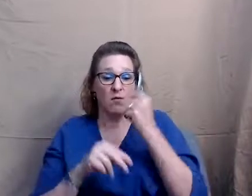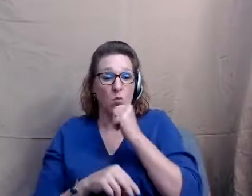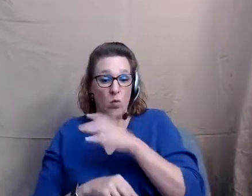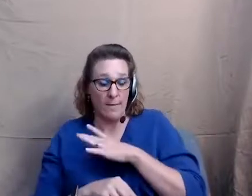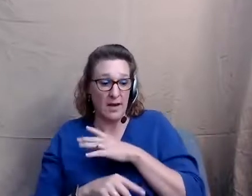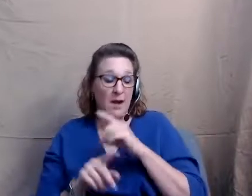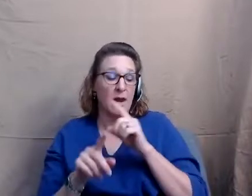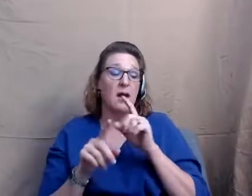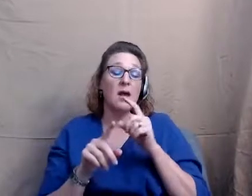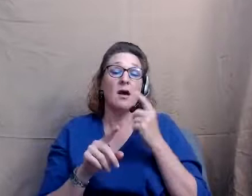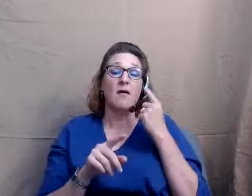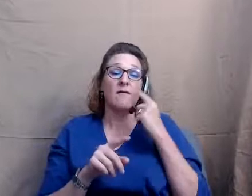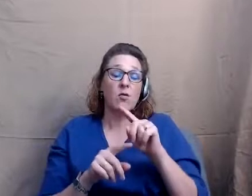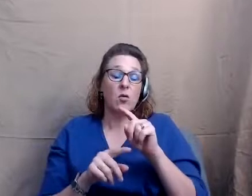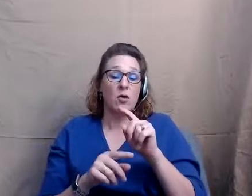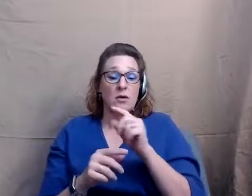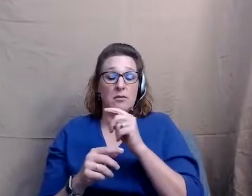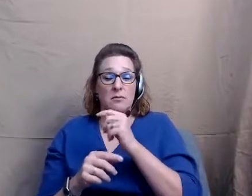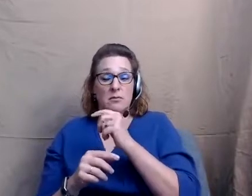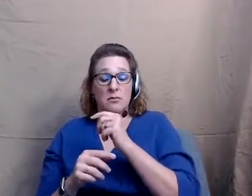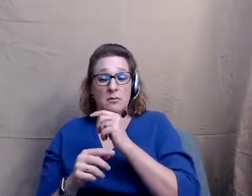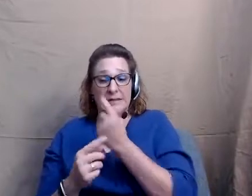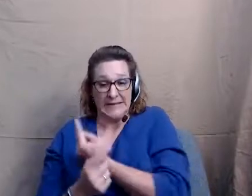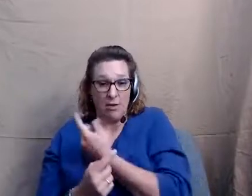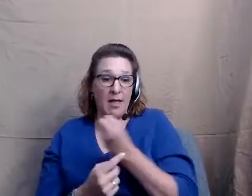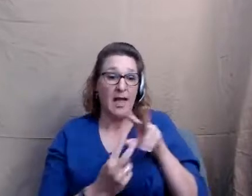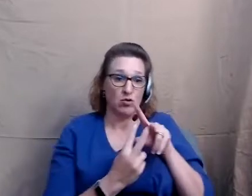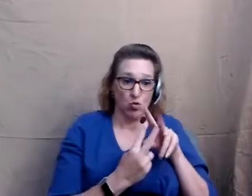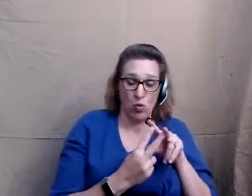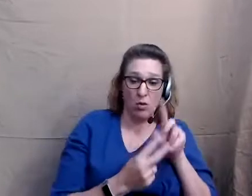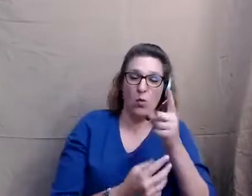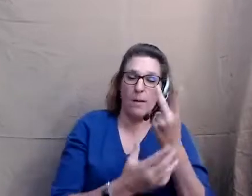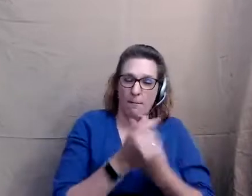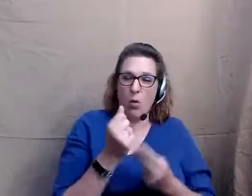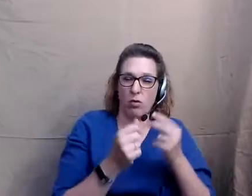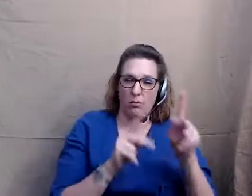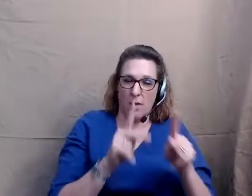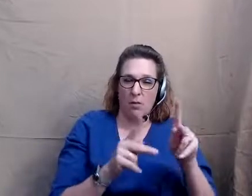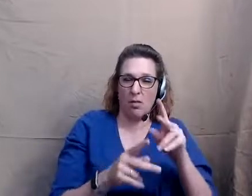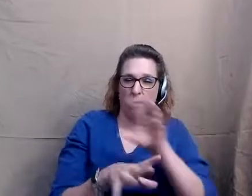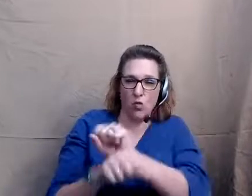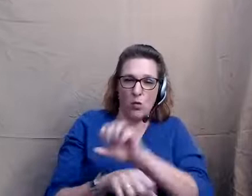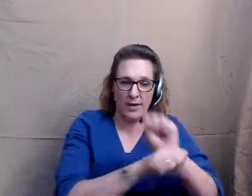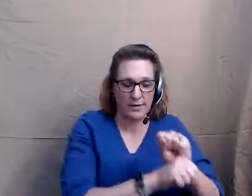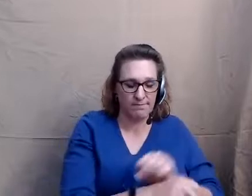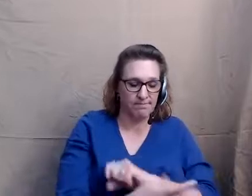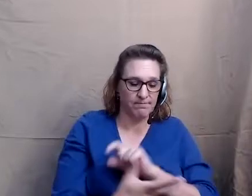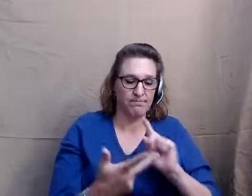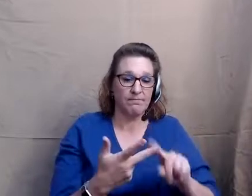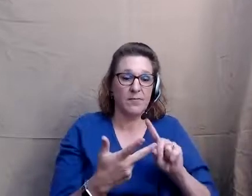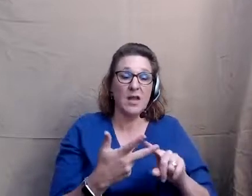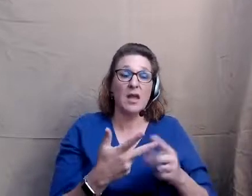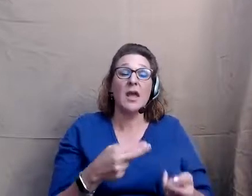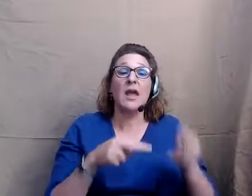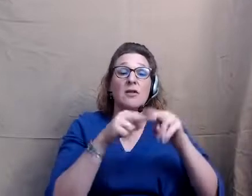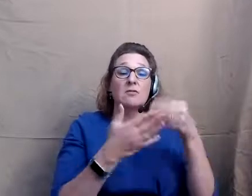in dual arrests where both parties were arrested. Increased interaction with the state has collateral consequences for